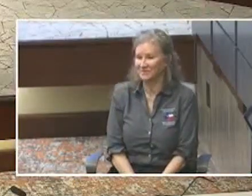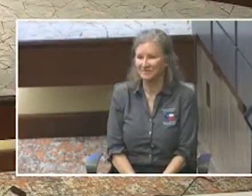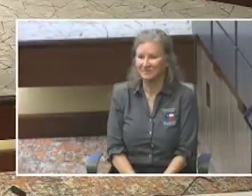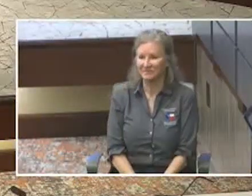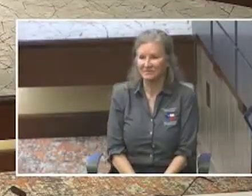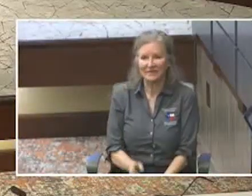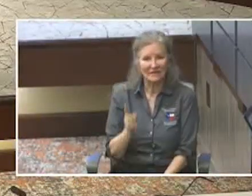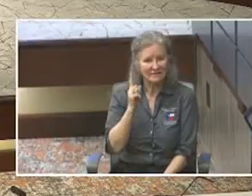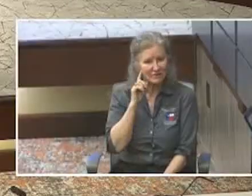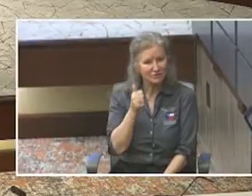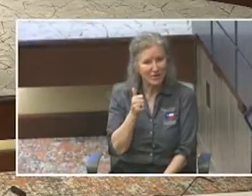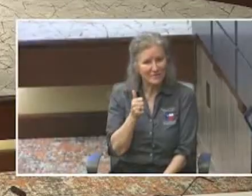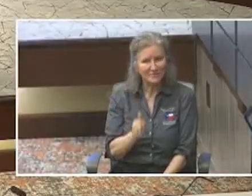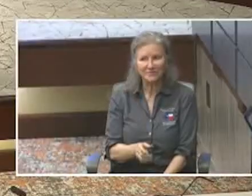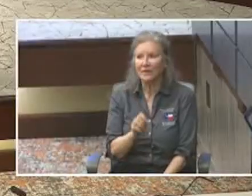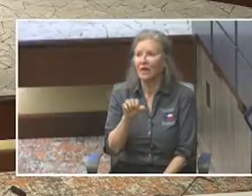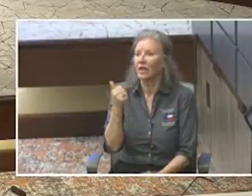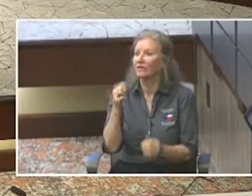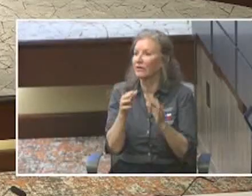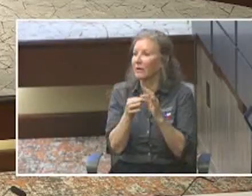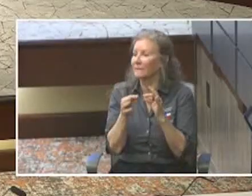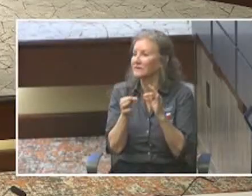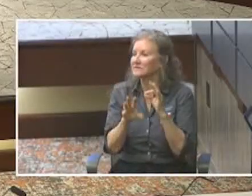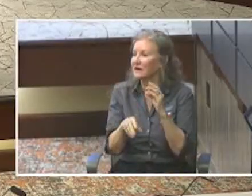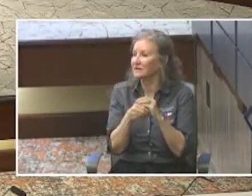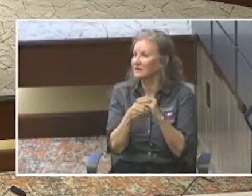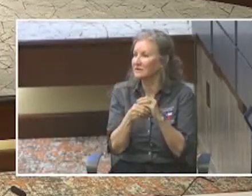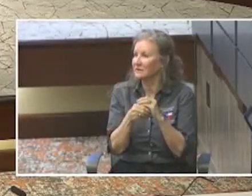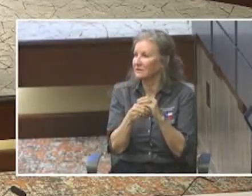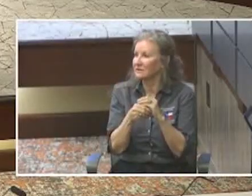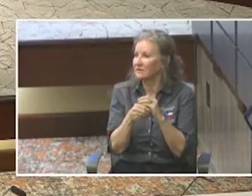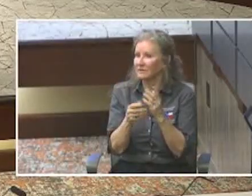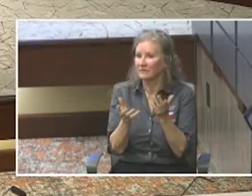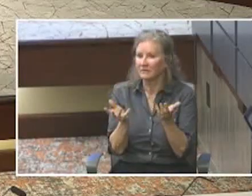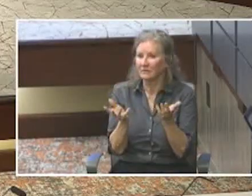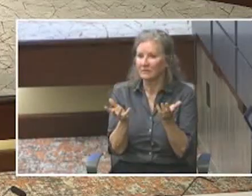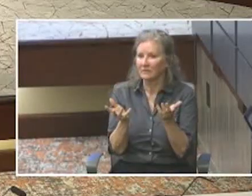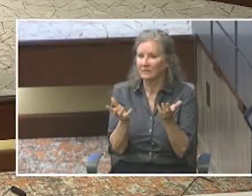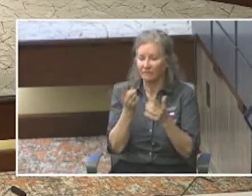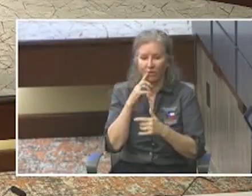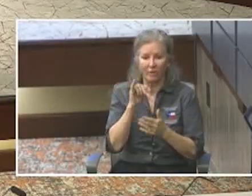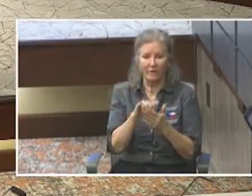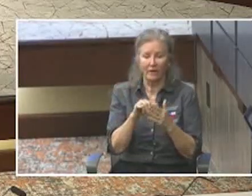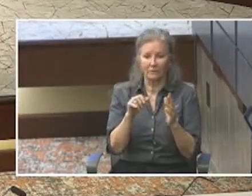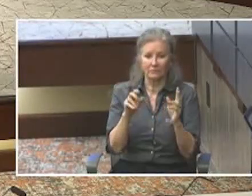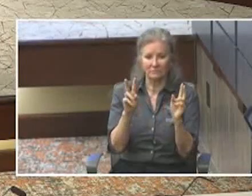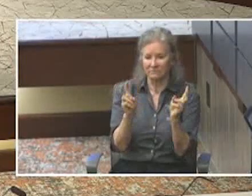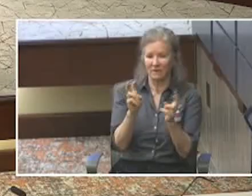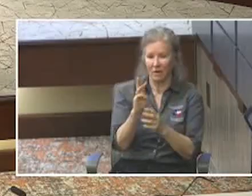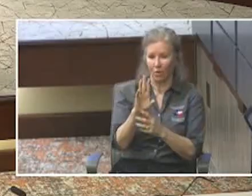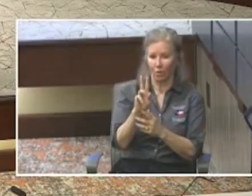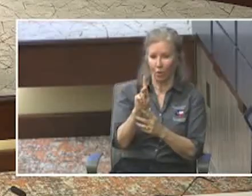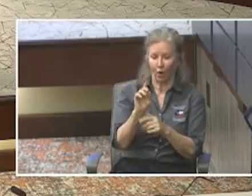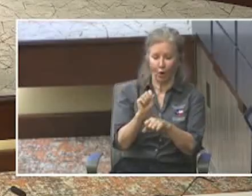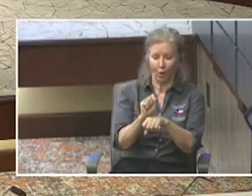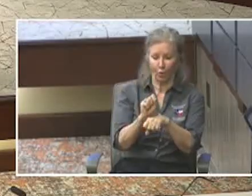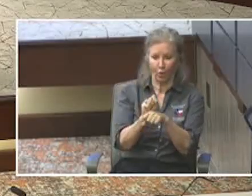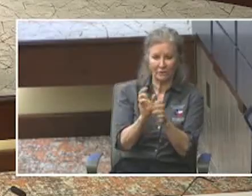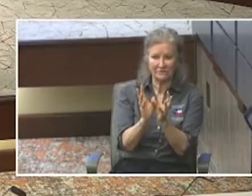Sounds great. Any other comments on the work session items, guys? Is that everything, City Manager